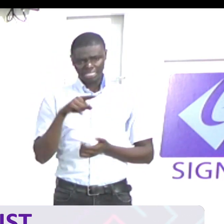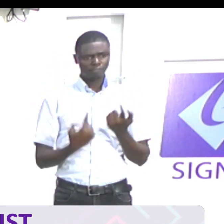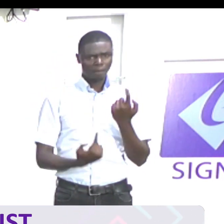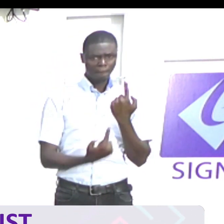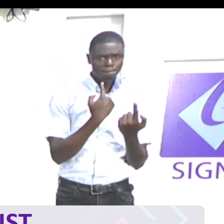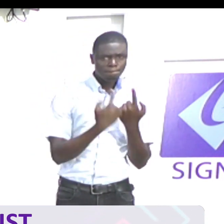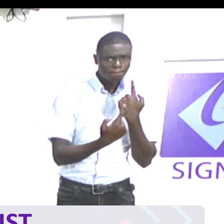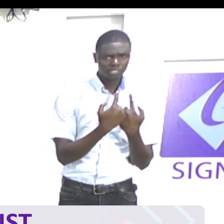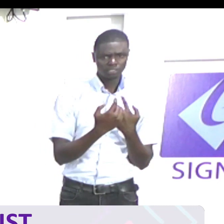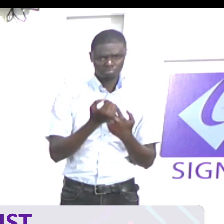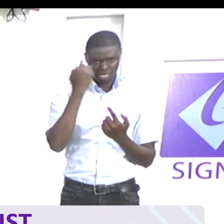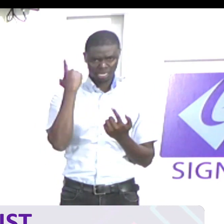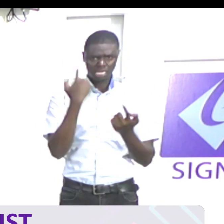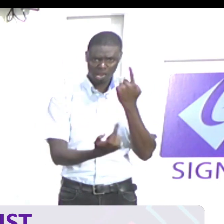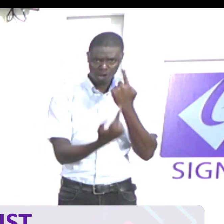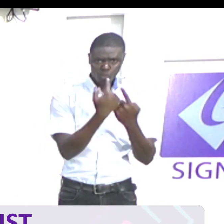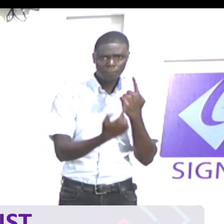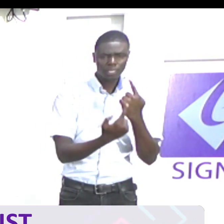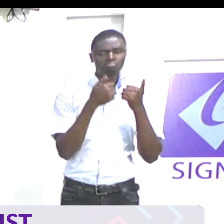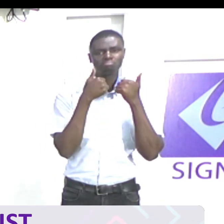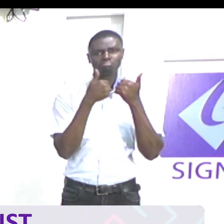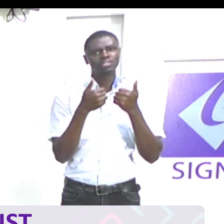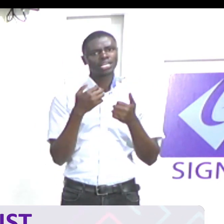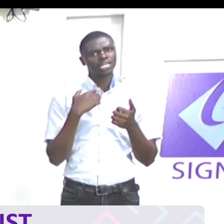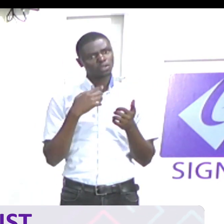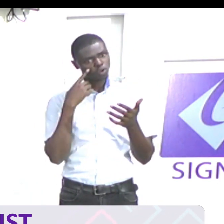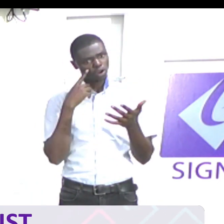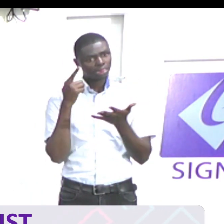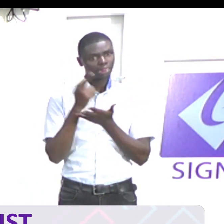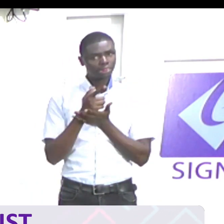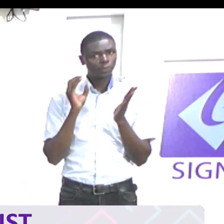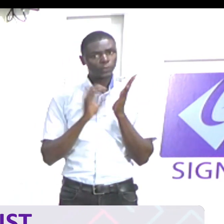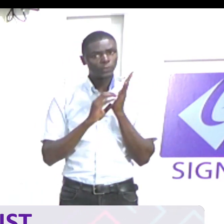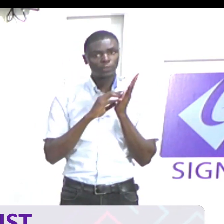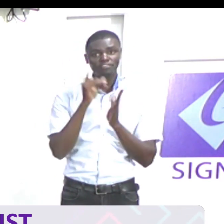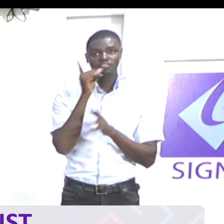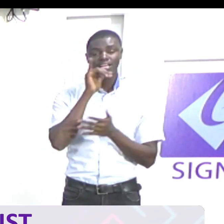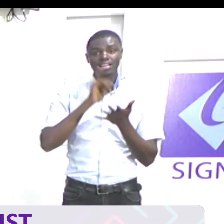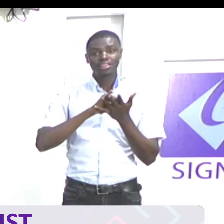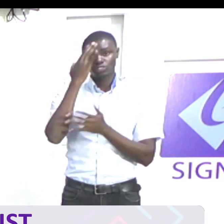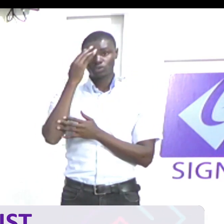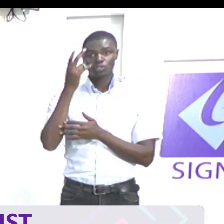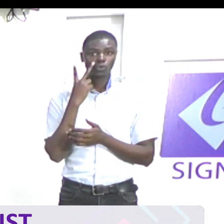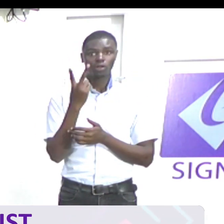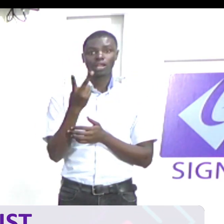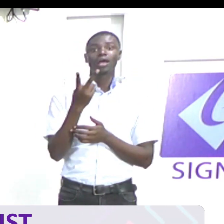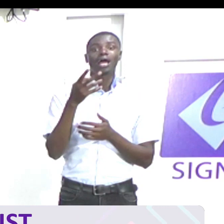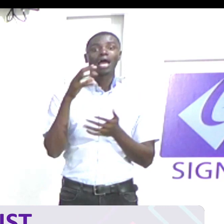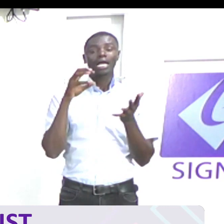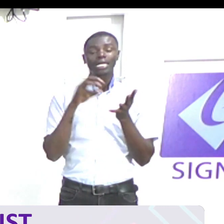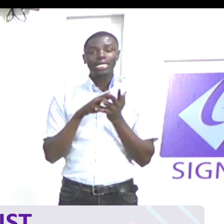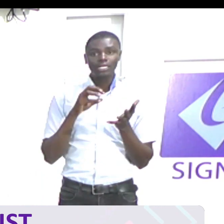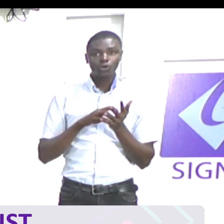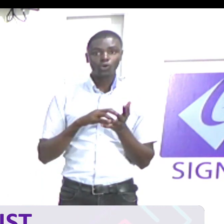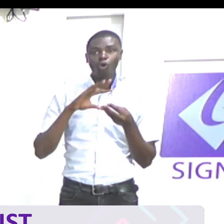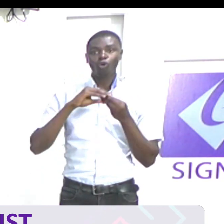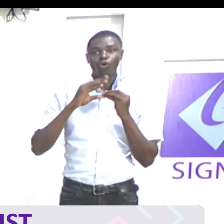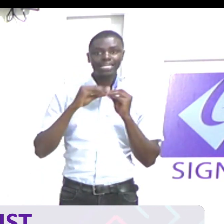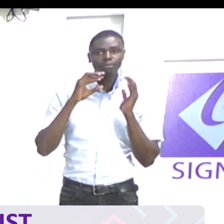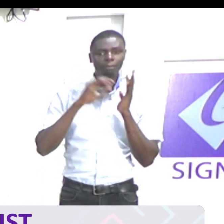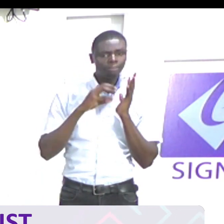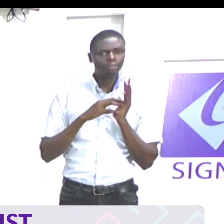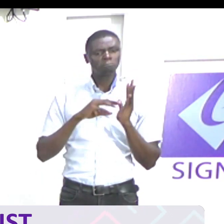nilifanya naelewa kupika nini akakuja shughuli yake craft. Au sio? And that is why we seeing an upsurge of content creators because that is the